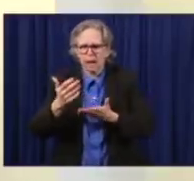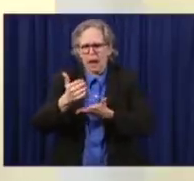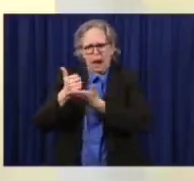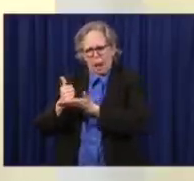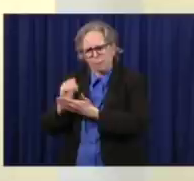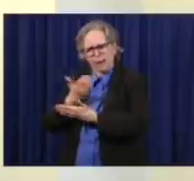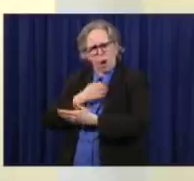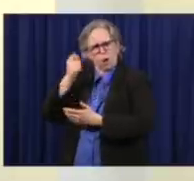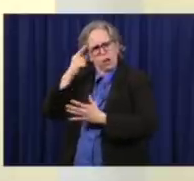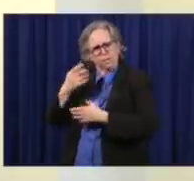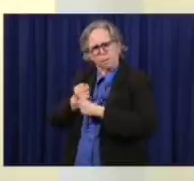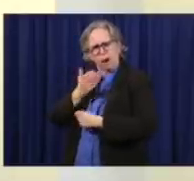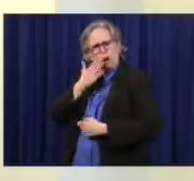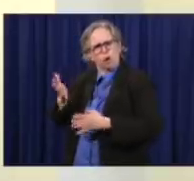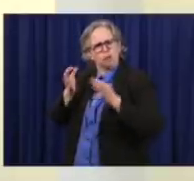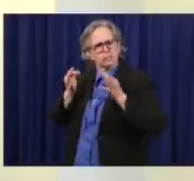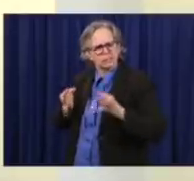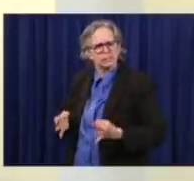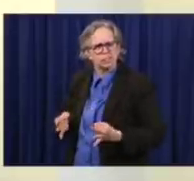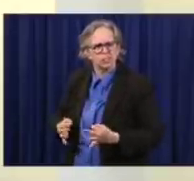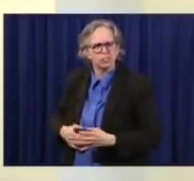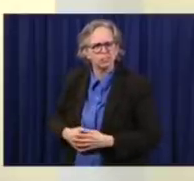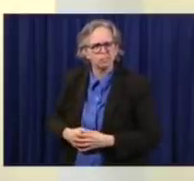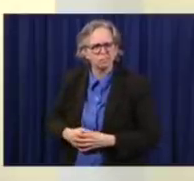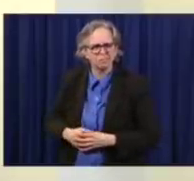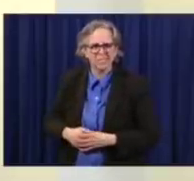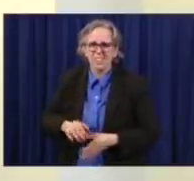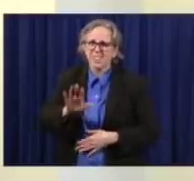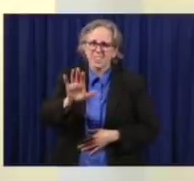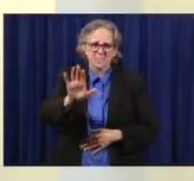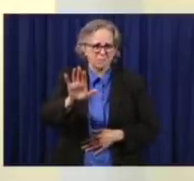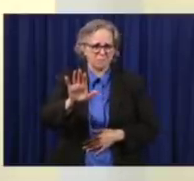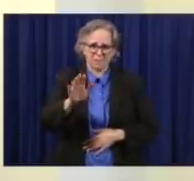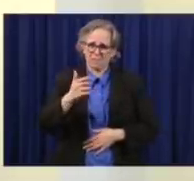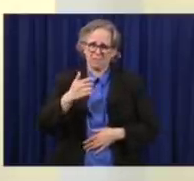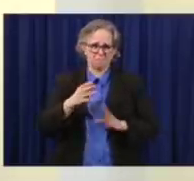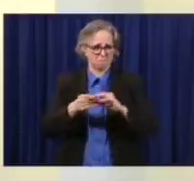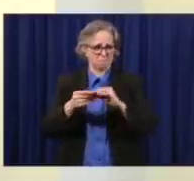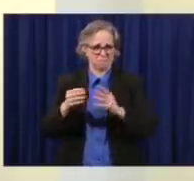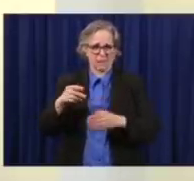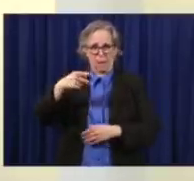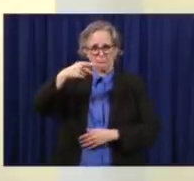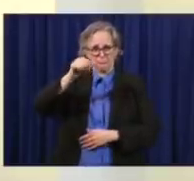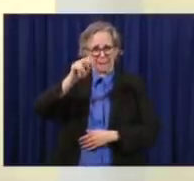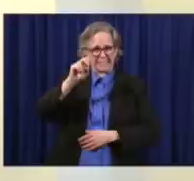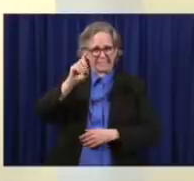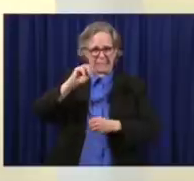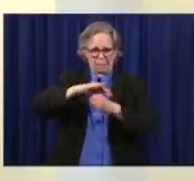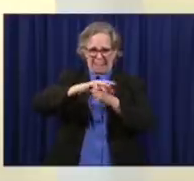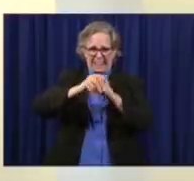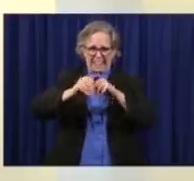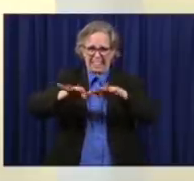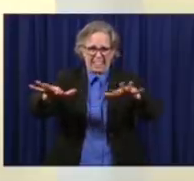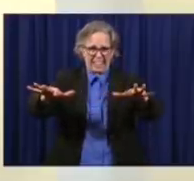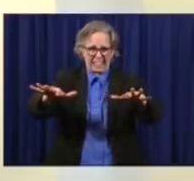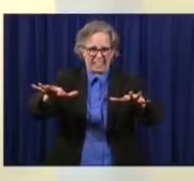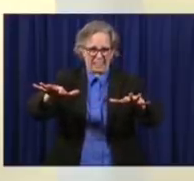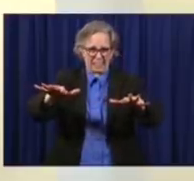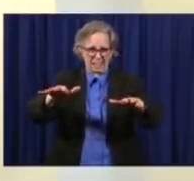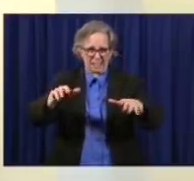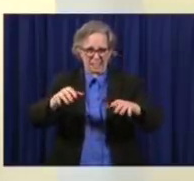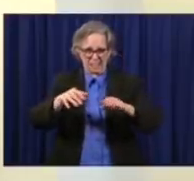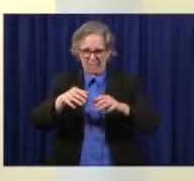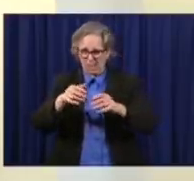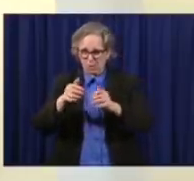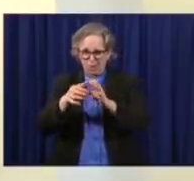does. I've told you before that a pandemic is so much more than the virus. One of the reasons it's a national security